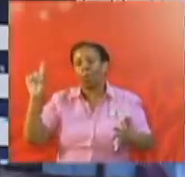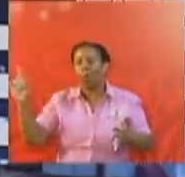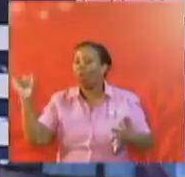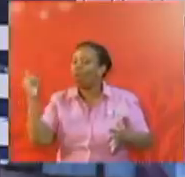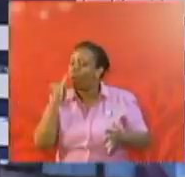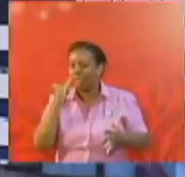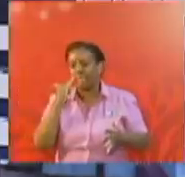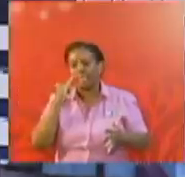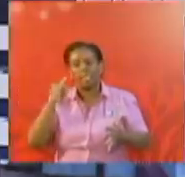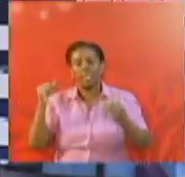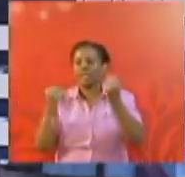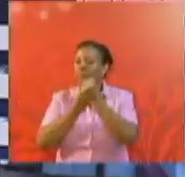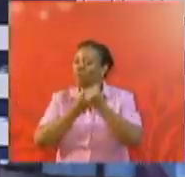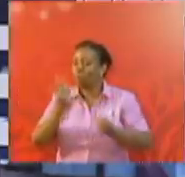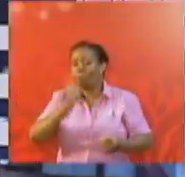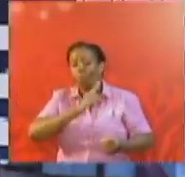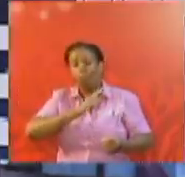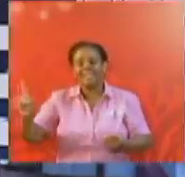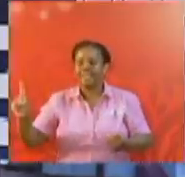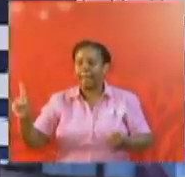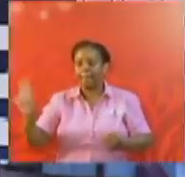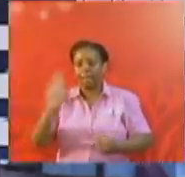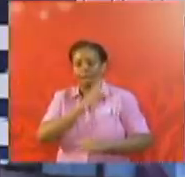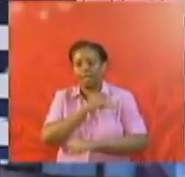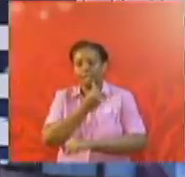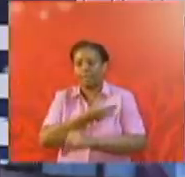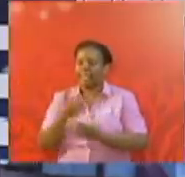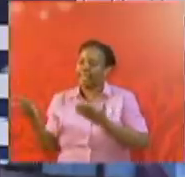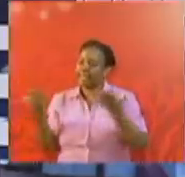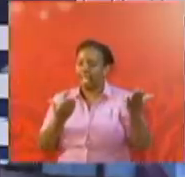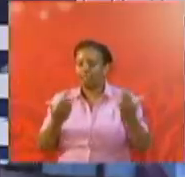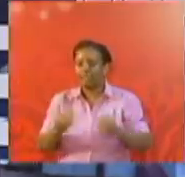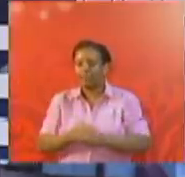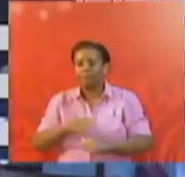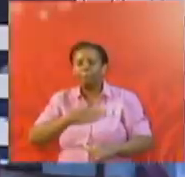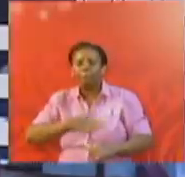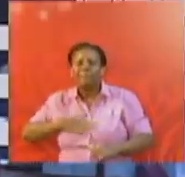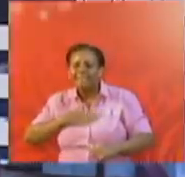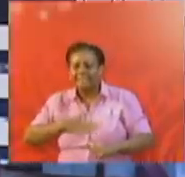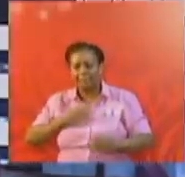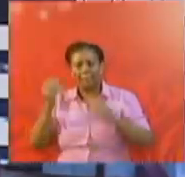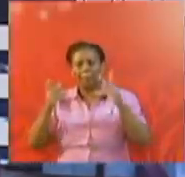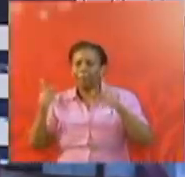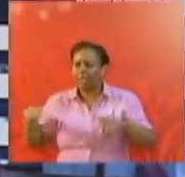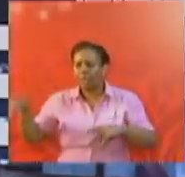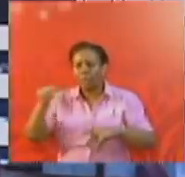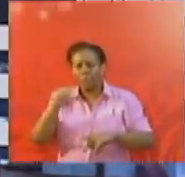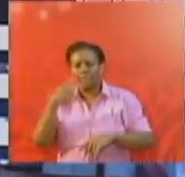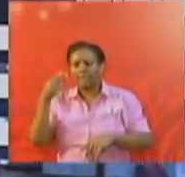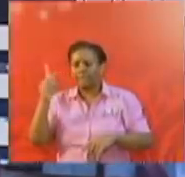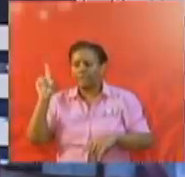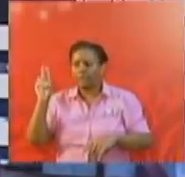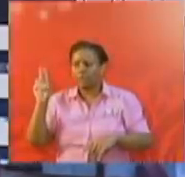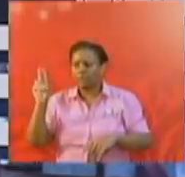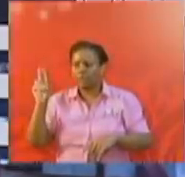way to the hospital, and they will take over the management there. As I said, there is hope. A lot of people who go to HDU, they do come out.